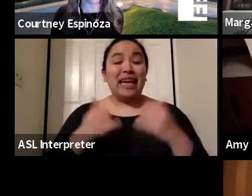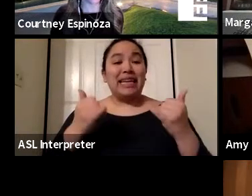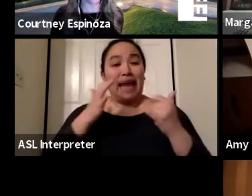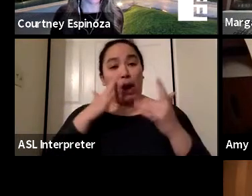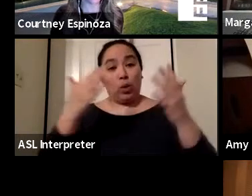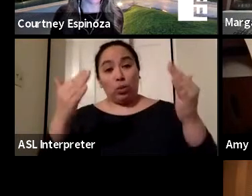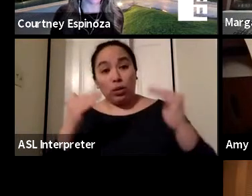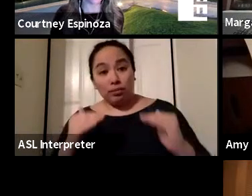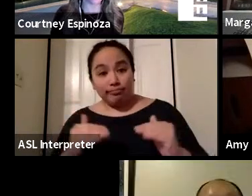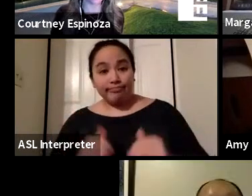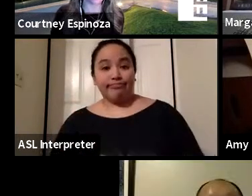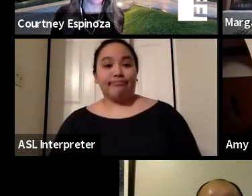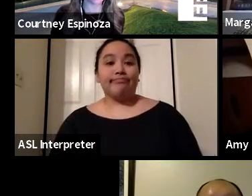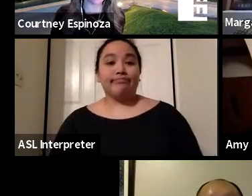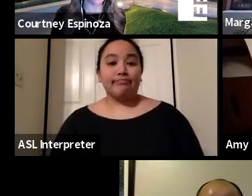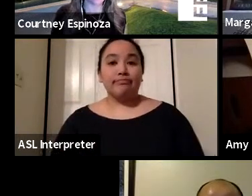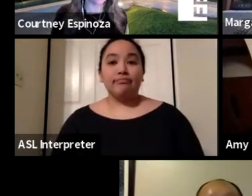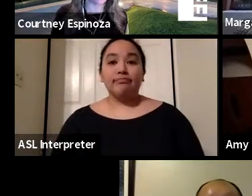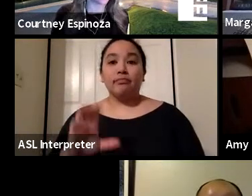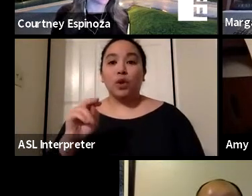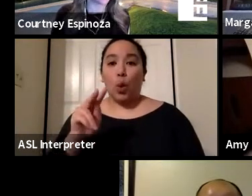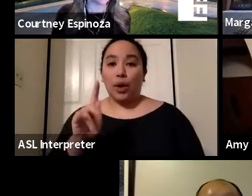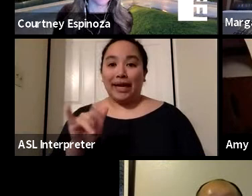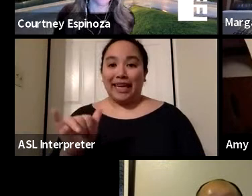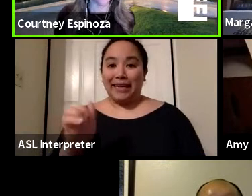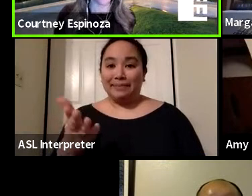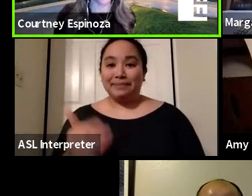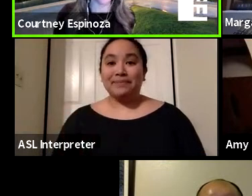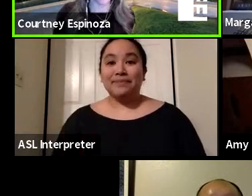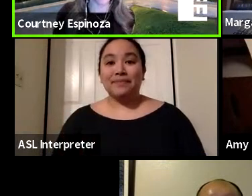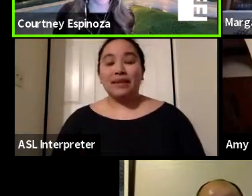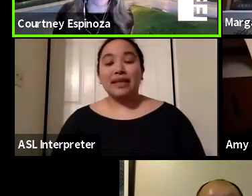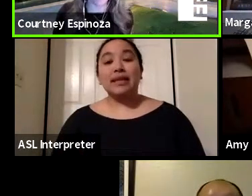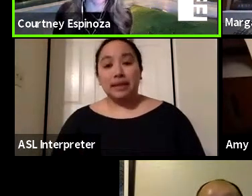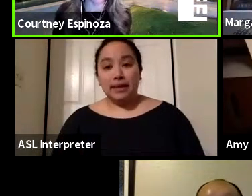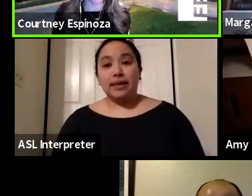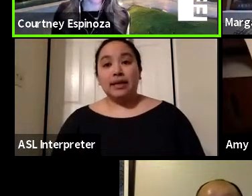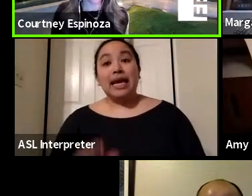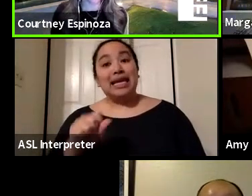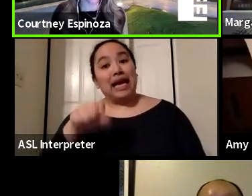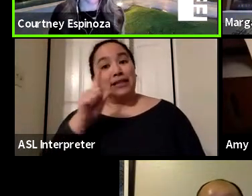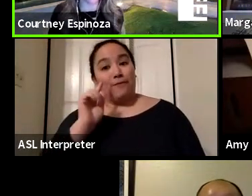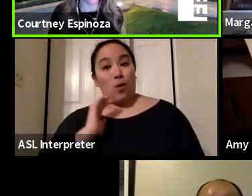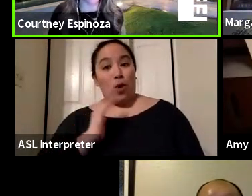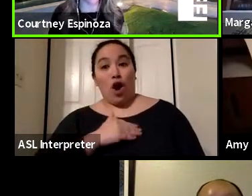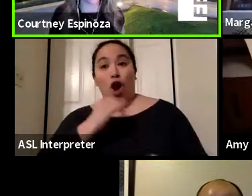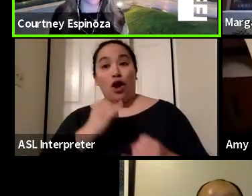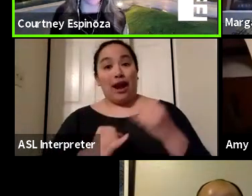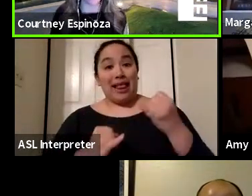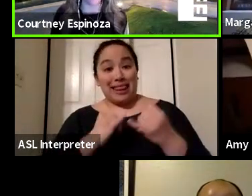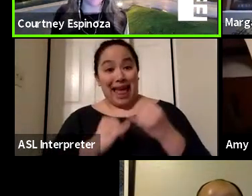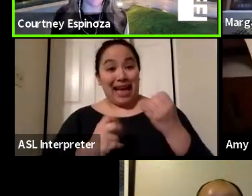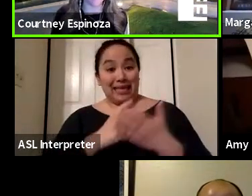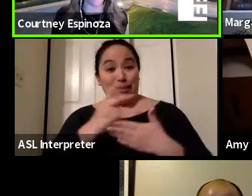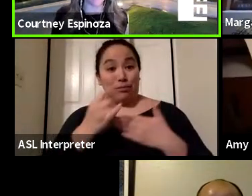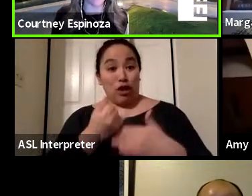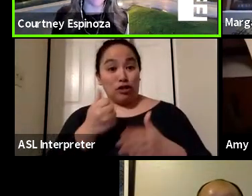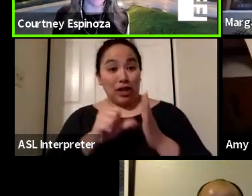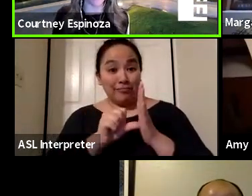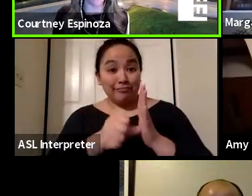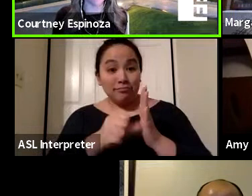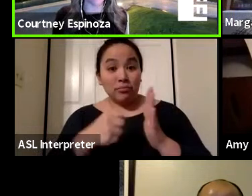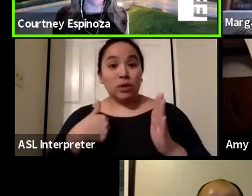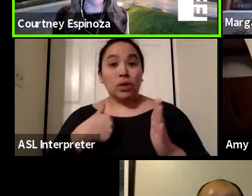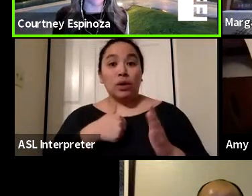on to the next item. Courtney, you have the floor. Yeah, so for our last project highlight, we're going to be hearing from the members